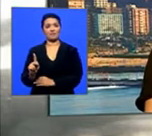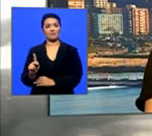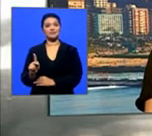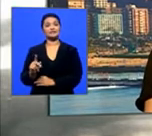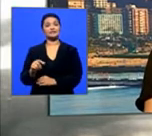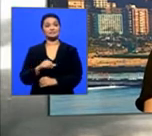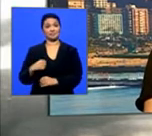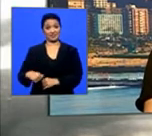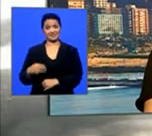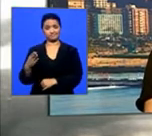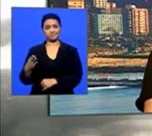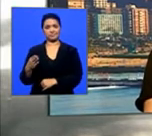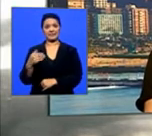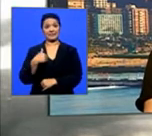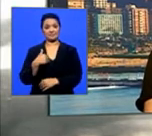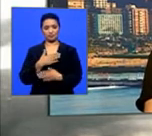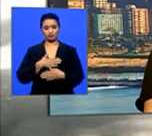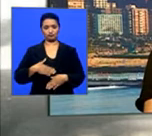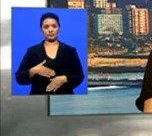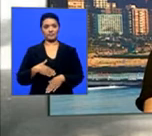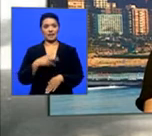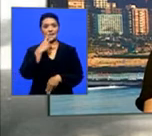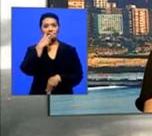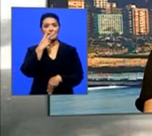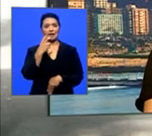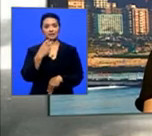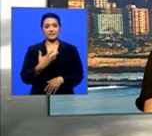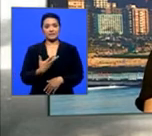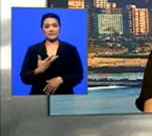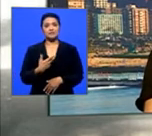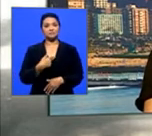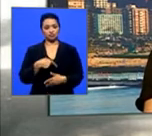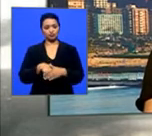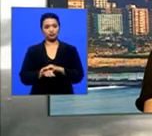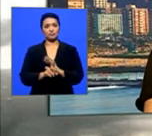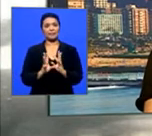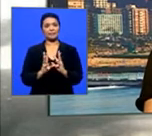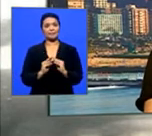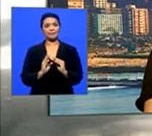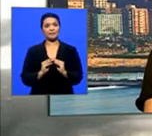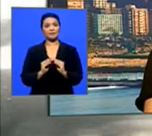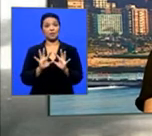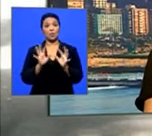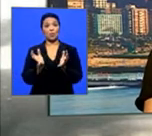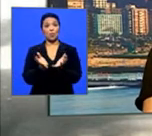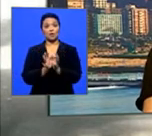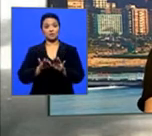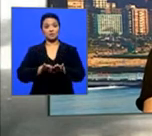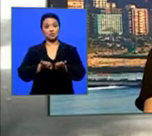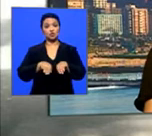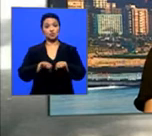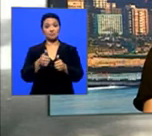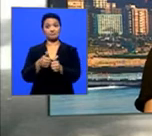wearing black. I hadn't heard about Madiba's passing yet, but I went into the meeting and the executive director of World Swimming mentioned